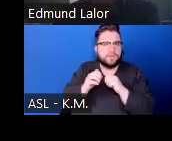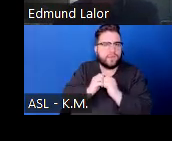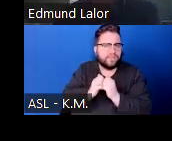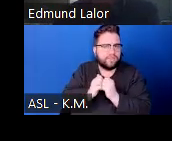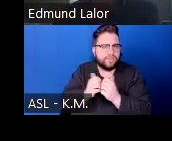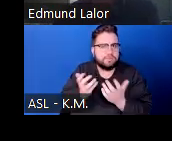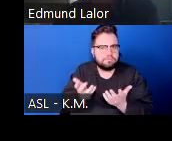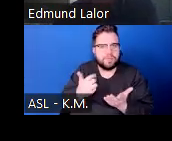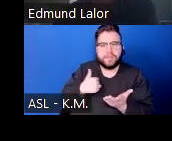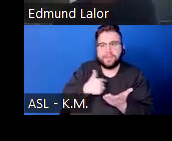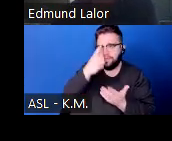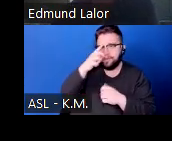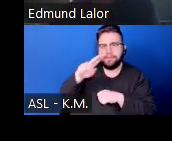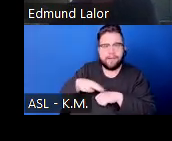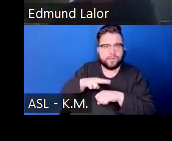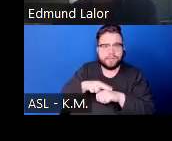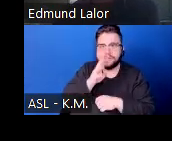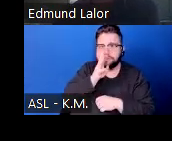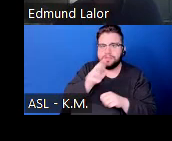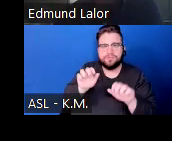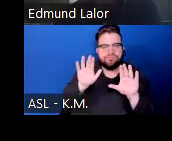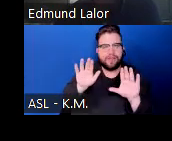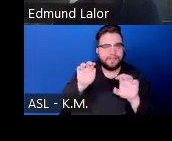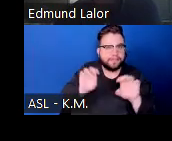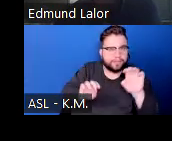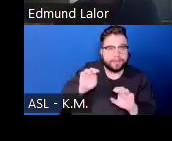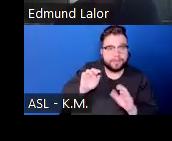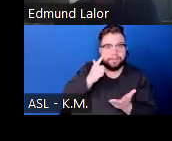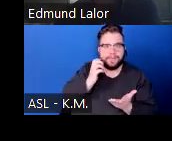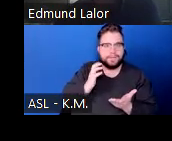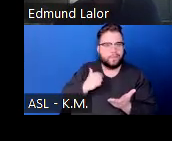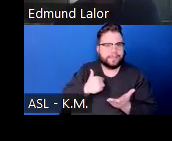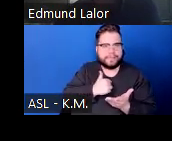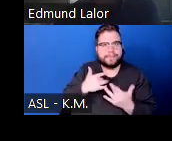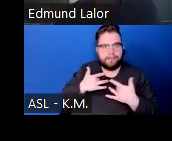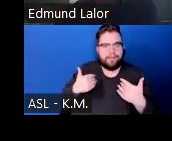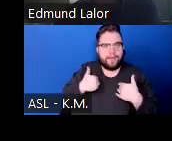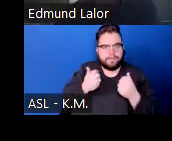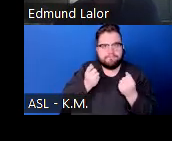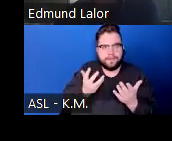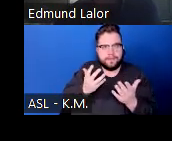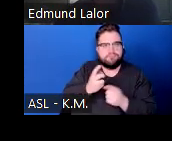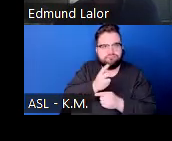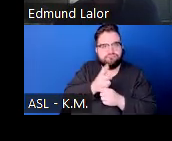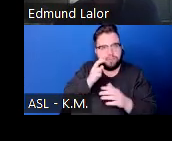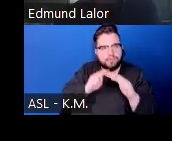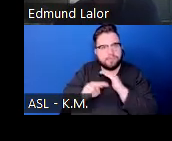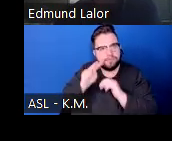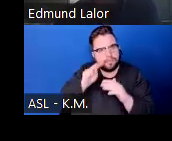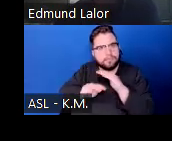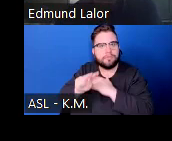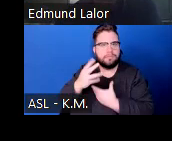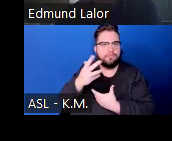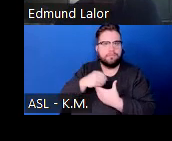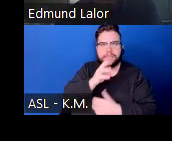we think natural speech is a great way to do this because there's lots of predictions just naturally built into ordinary everyday speech. For example, if